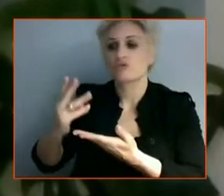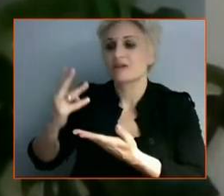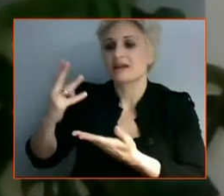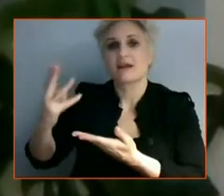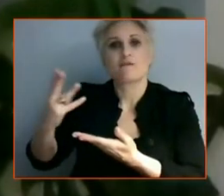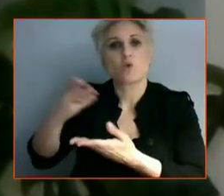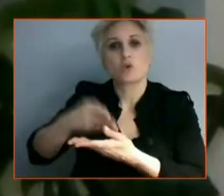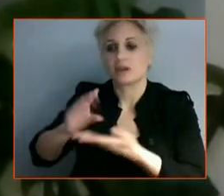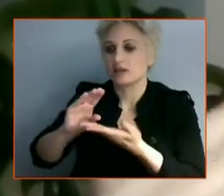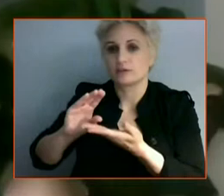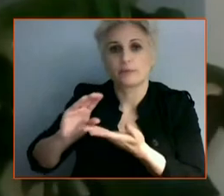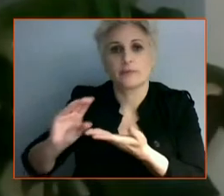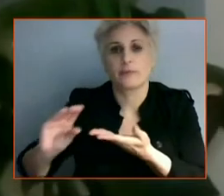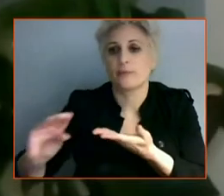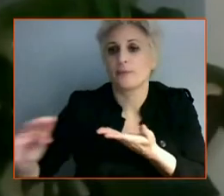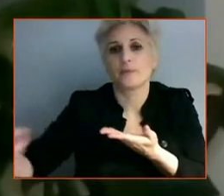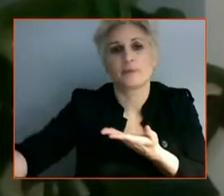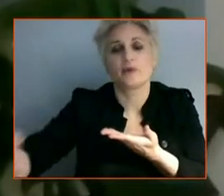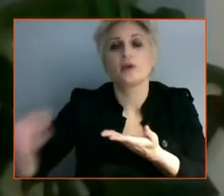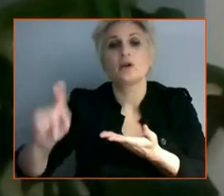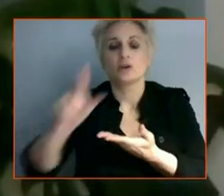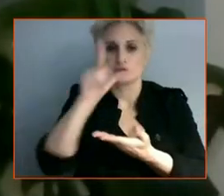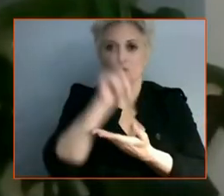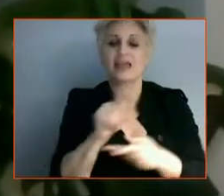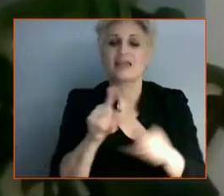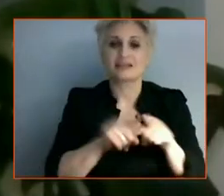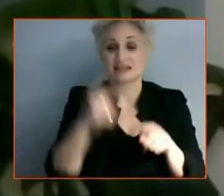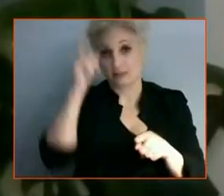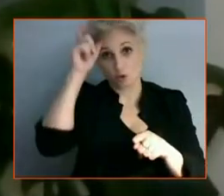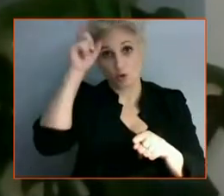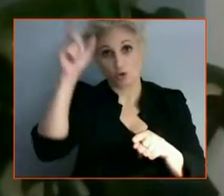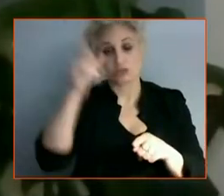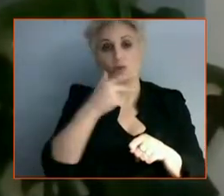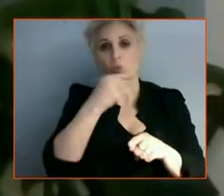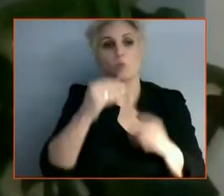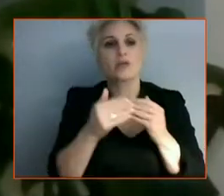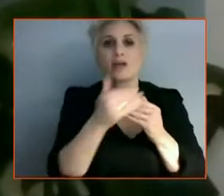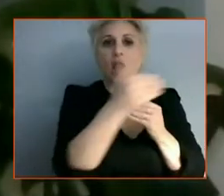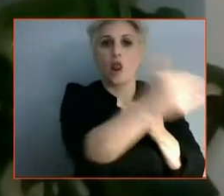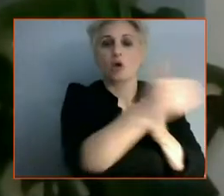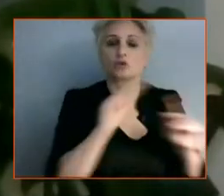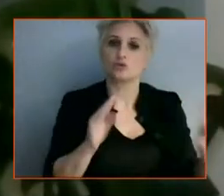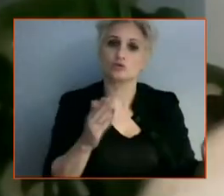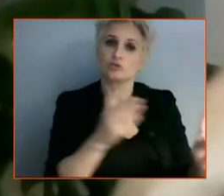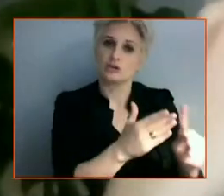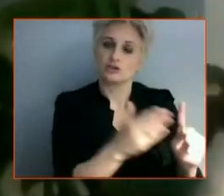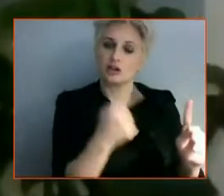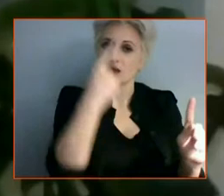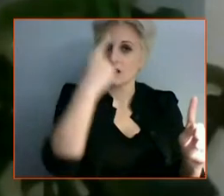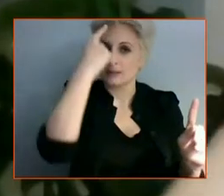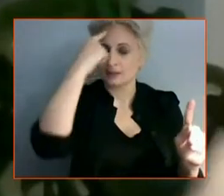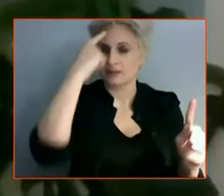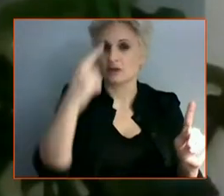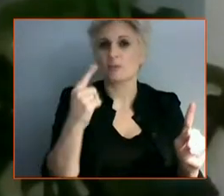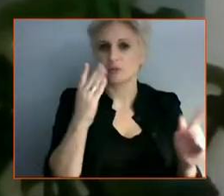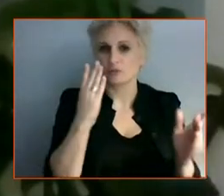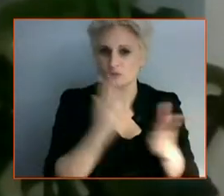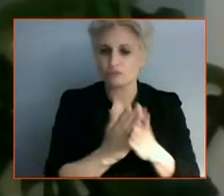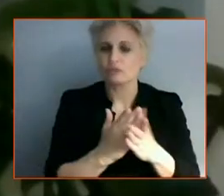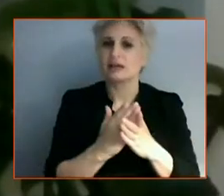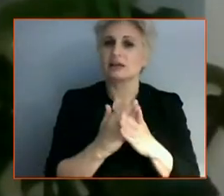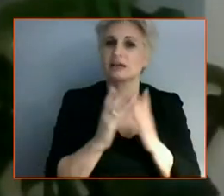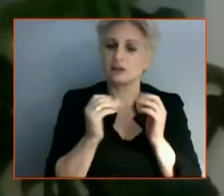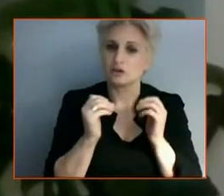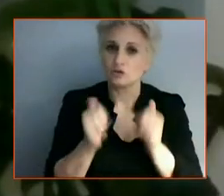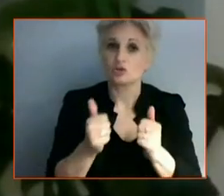a long-term strategy, 5 to 10 years or even 20 years thereafter, but I think it would be really meaningful to have constant review